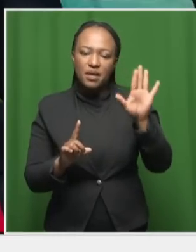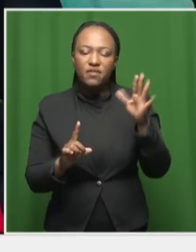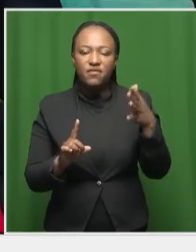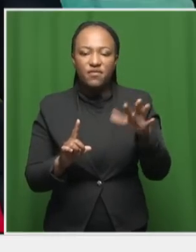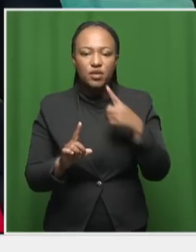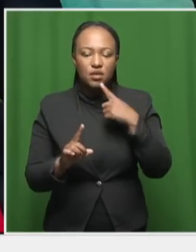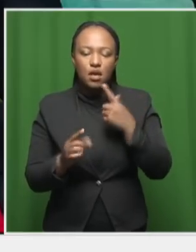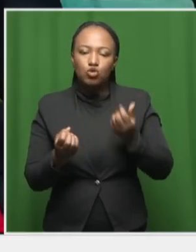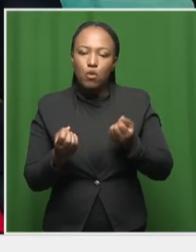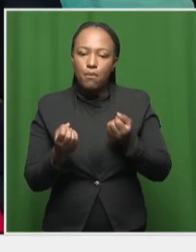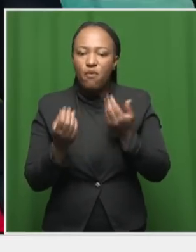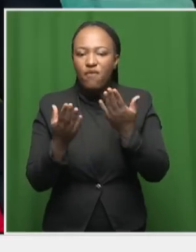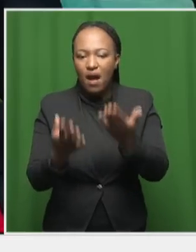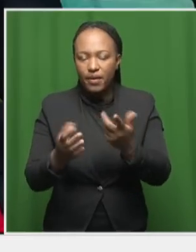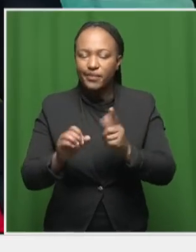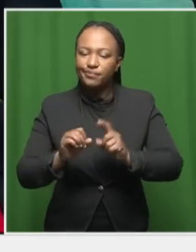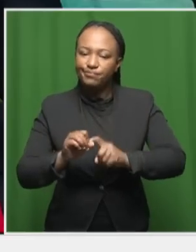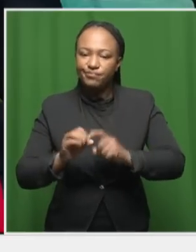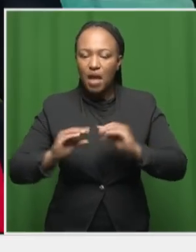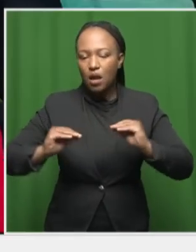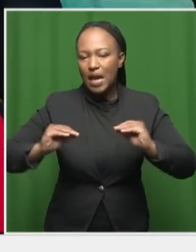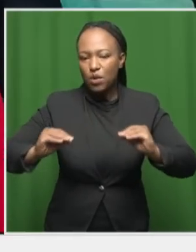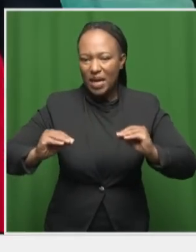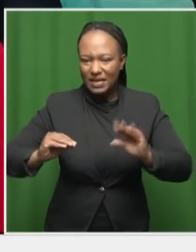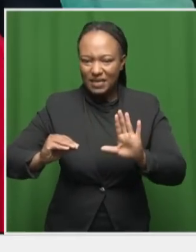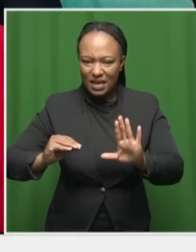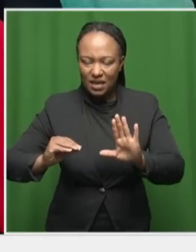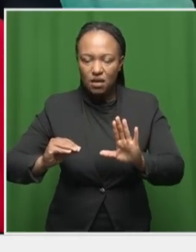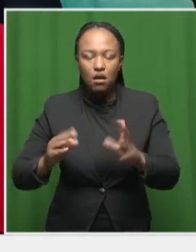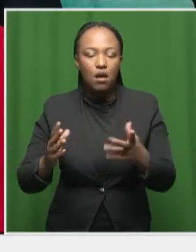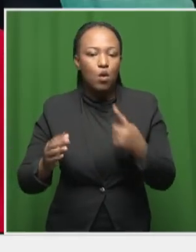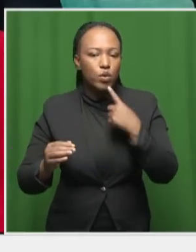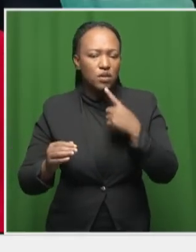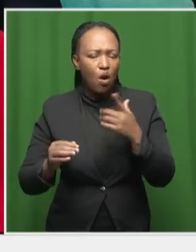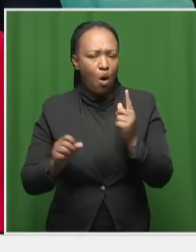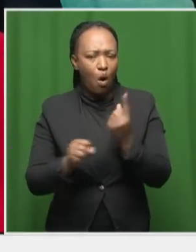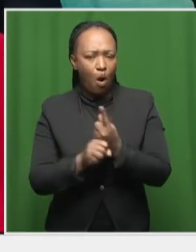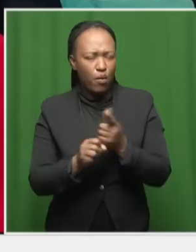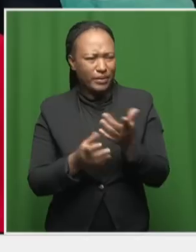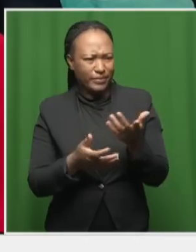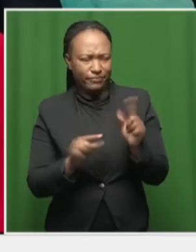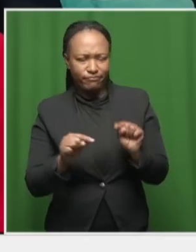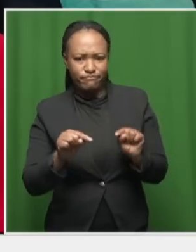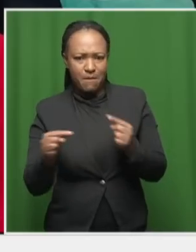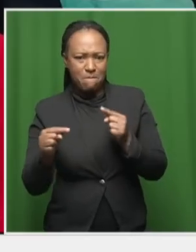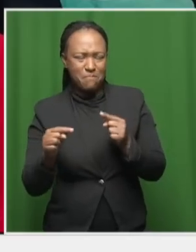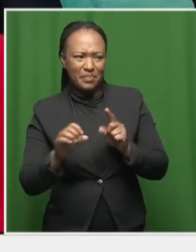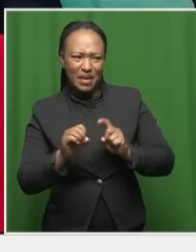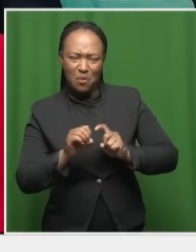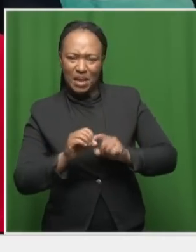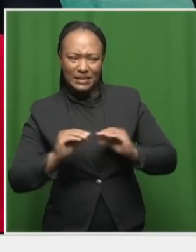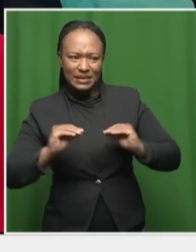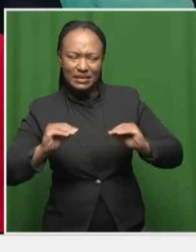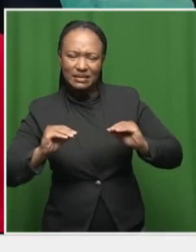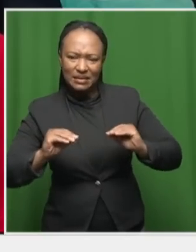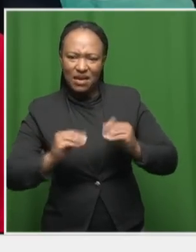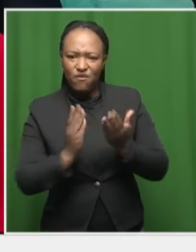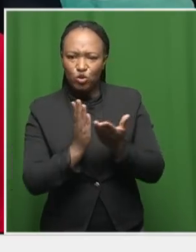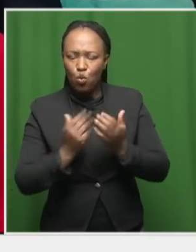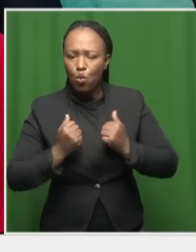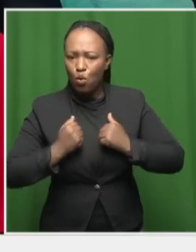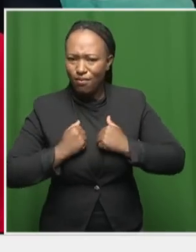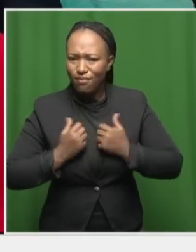that quality education, which we are, of course, always debating about the quality of education in our